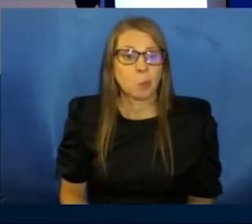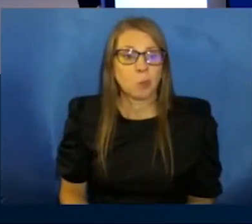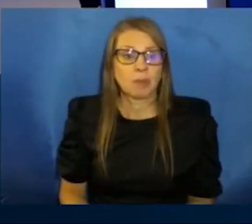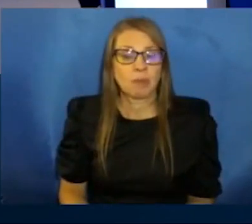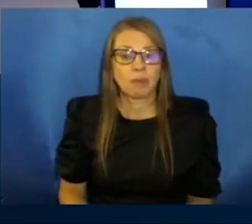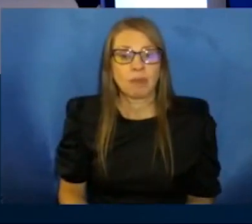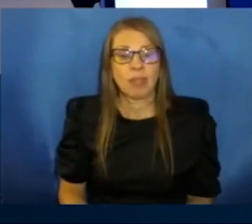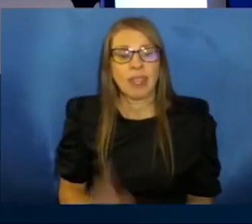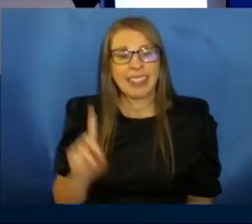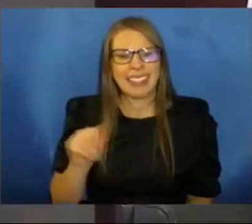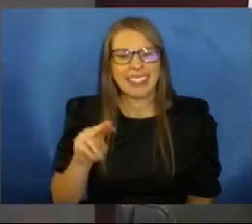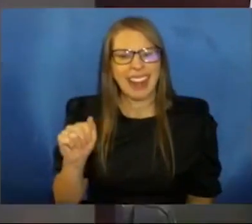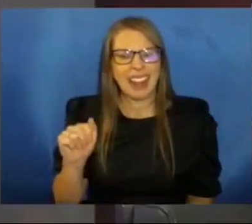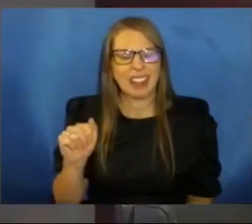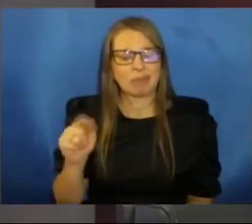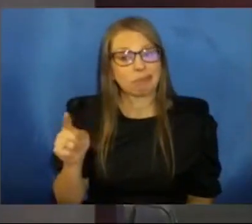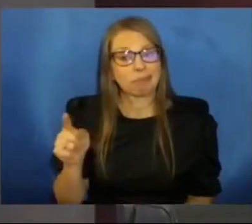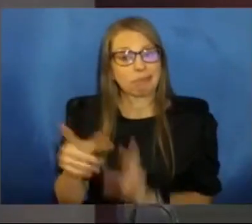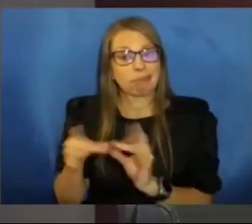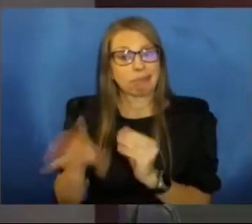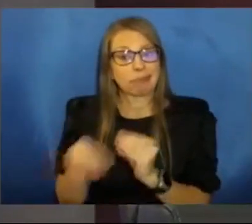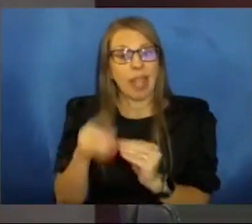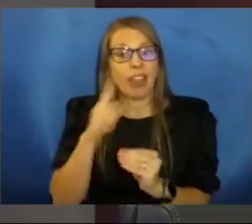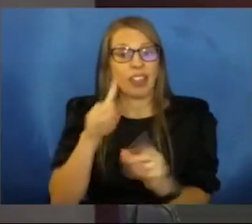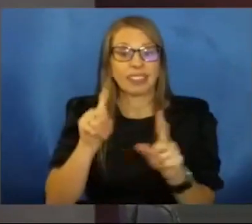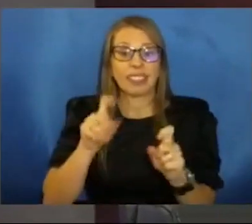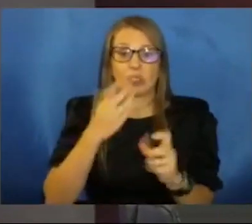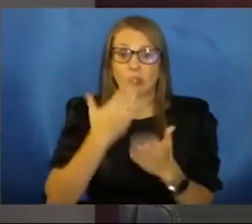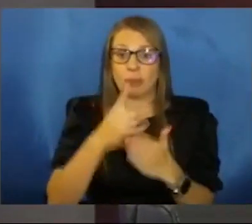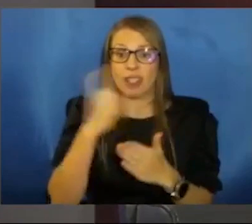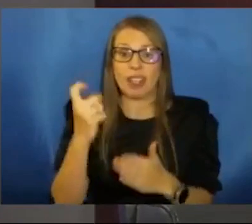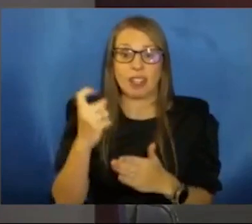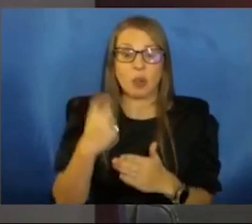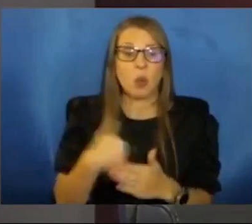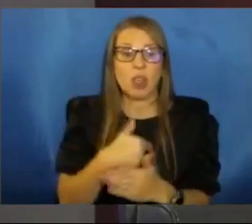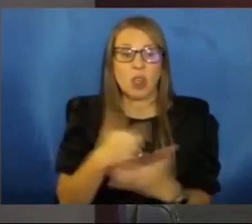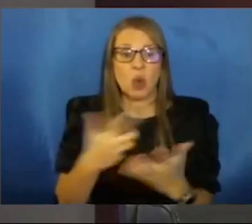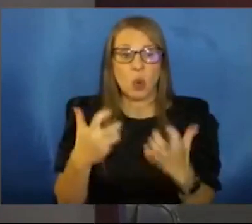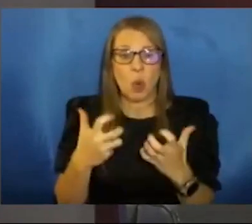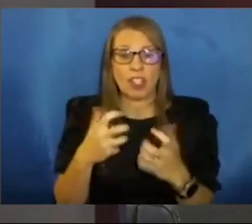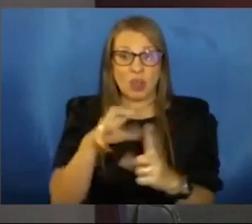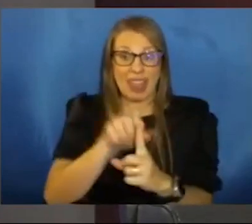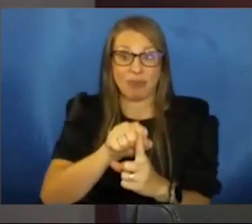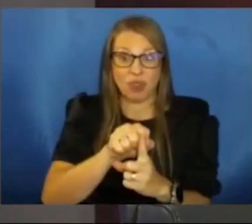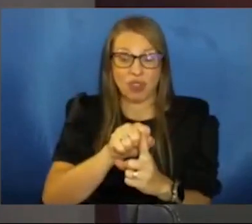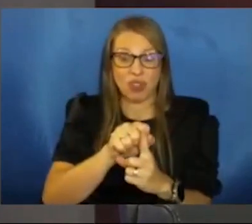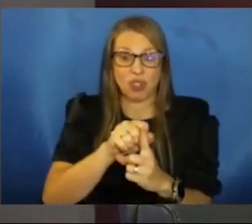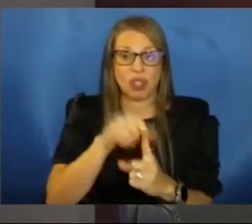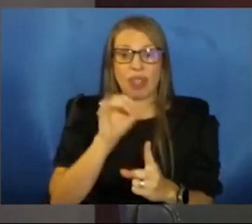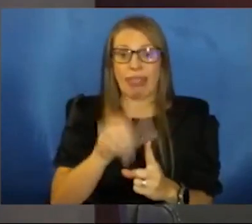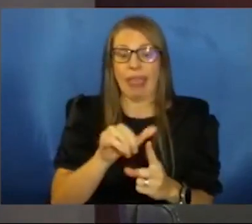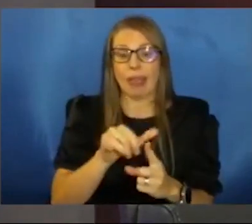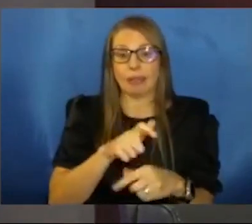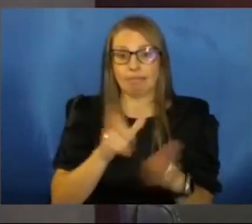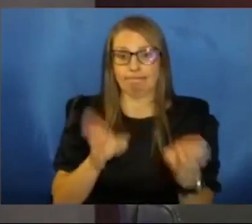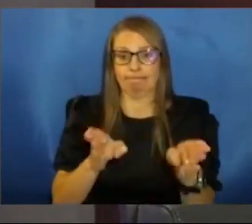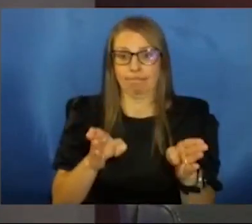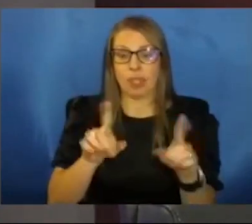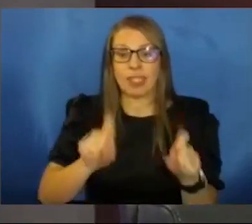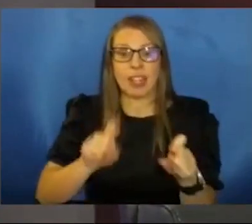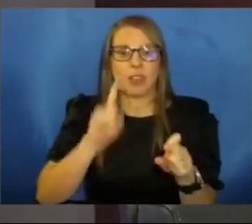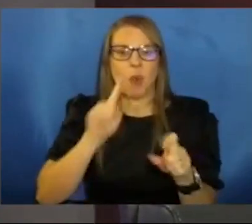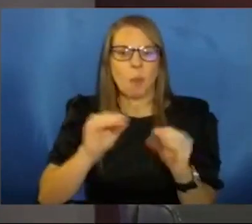occurred if it wasn't here. Okay, I have a few questions about kids. And Ashley has a question. I don't know if either of you know, but I have to ask because it will lead into a